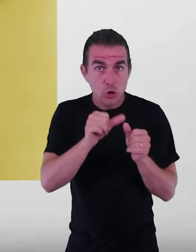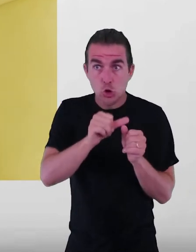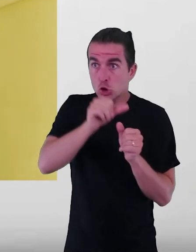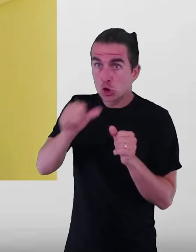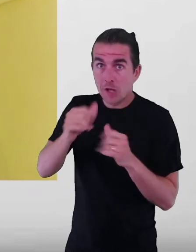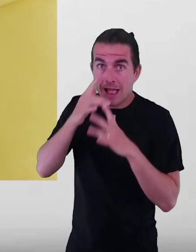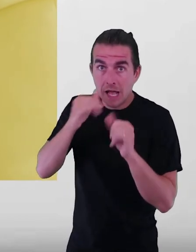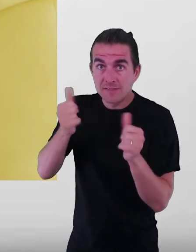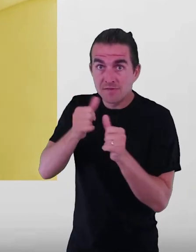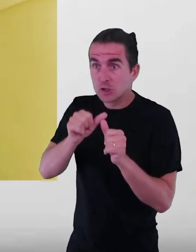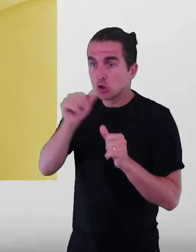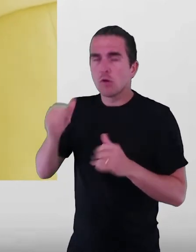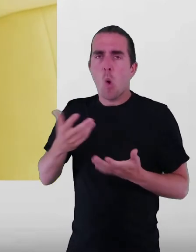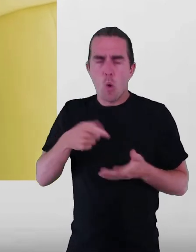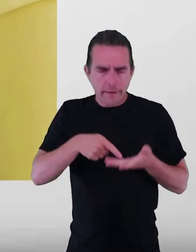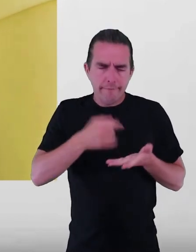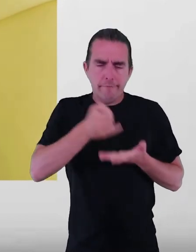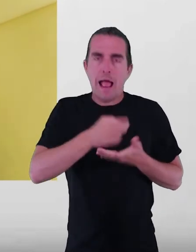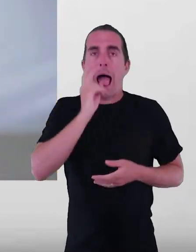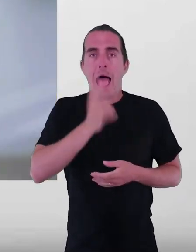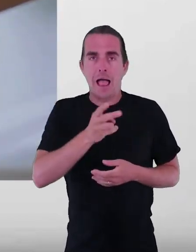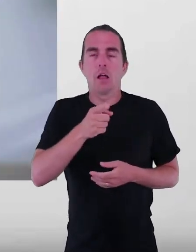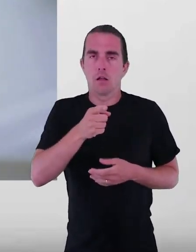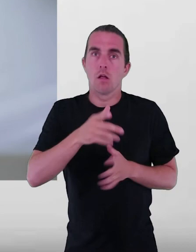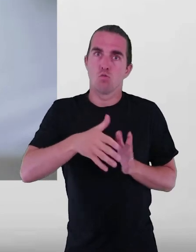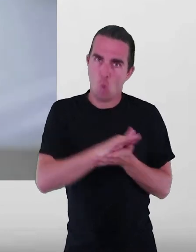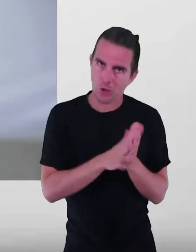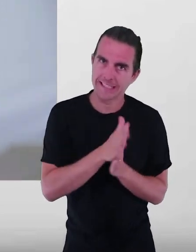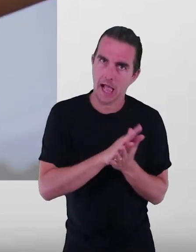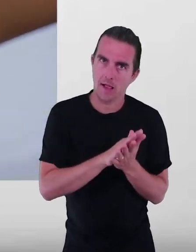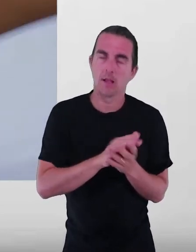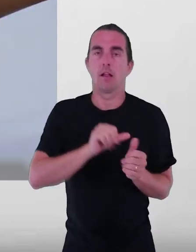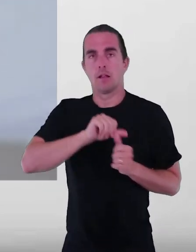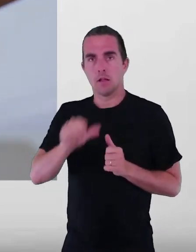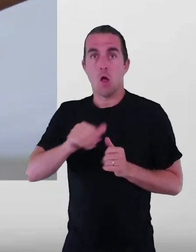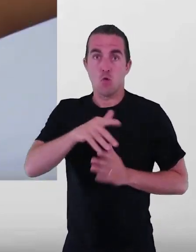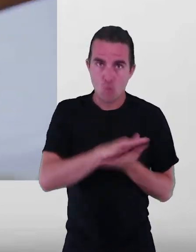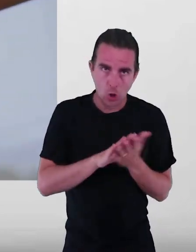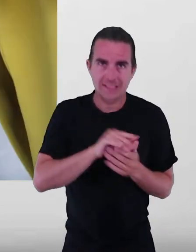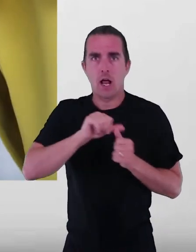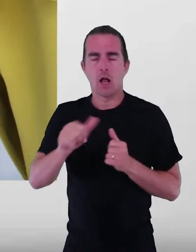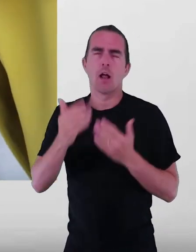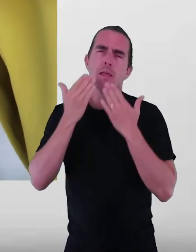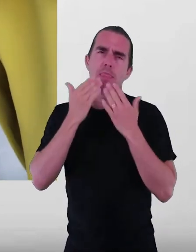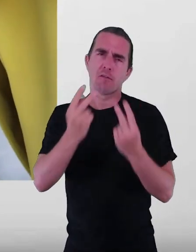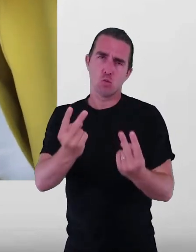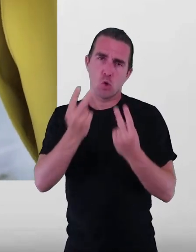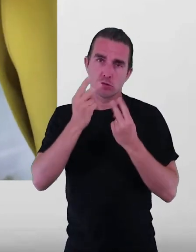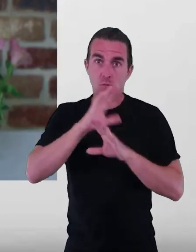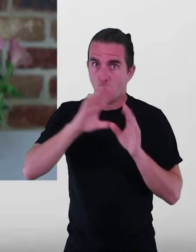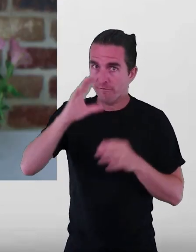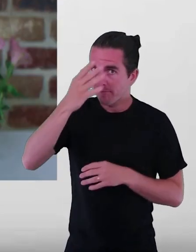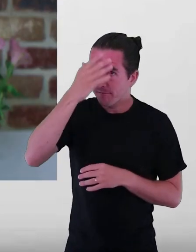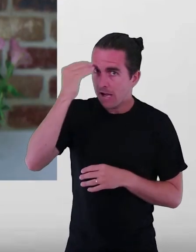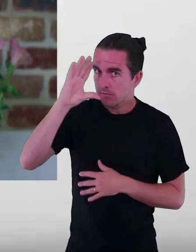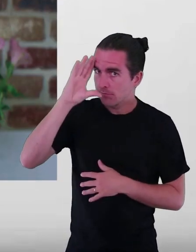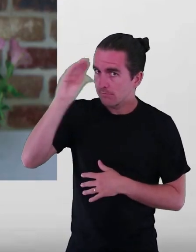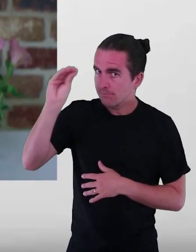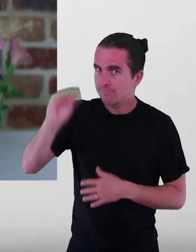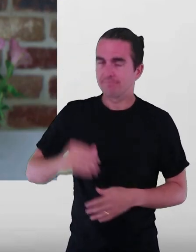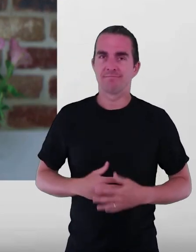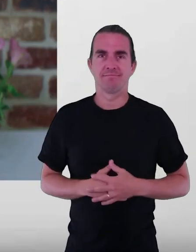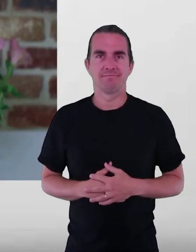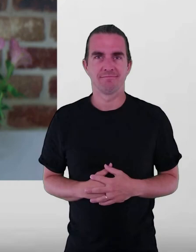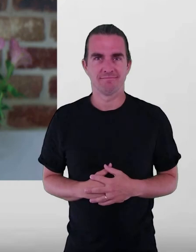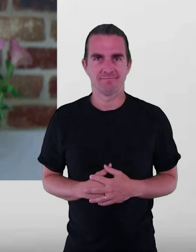If you are testing more than one person or repeating a void test, re-wash your hands between each test. Thank you for watching